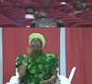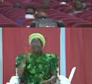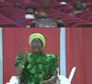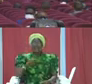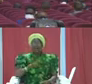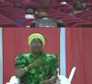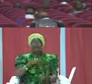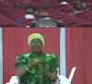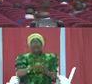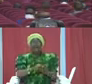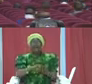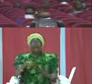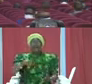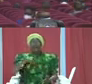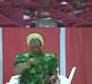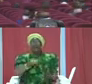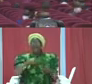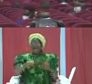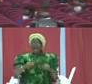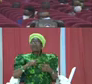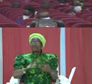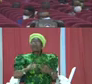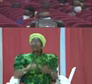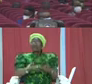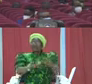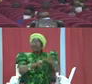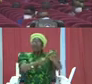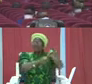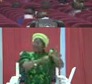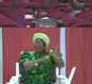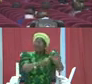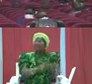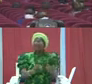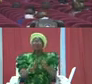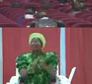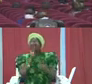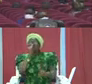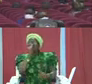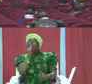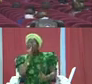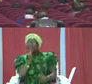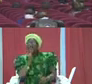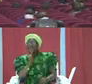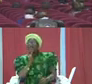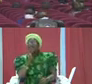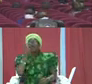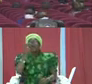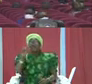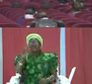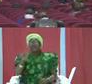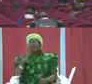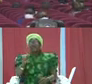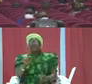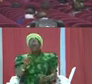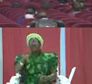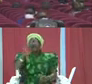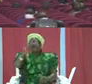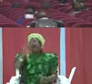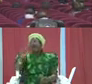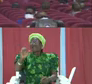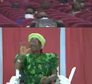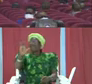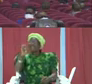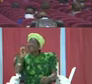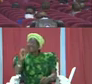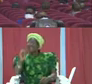we have to run with patience the race that is set before us. Life